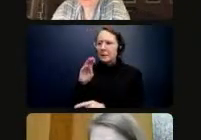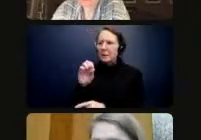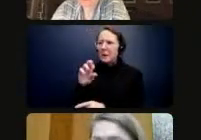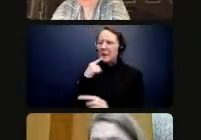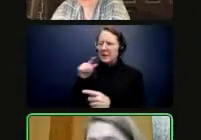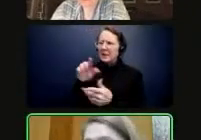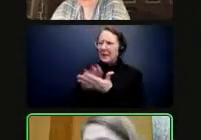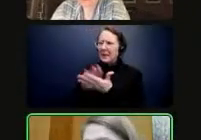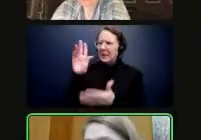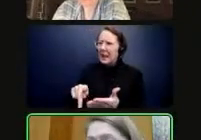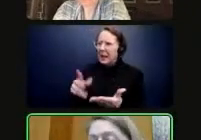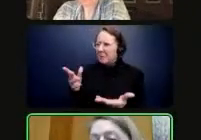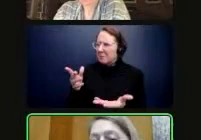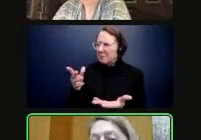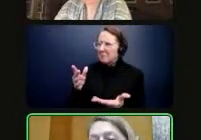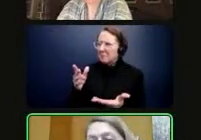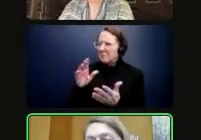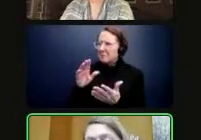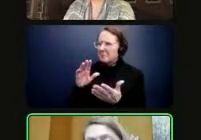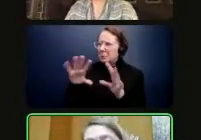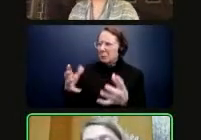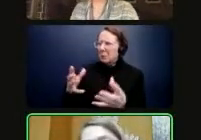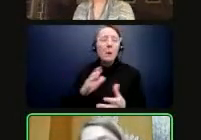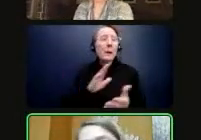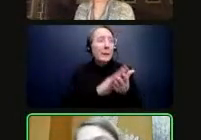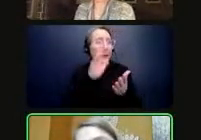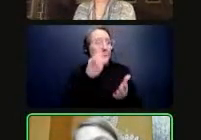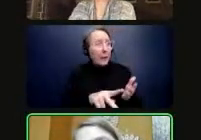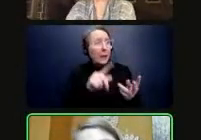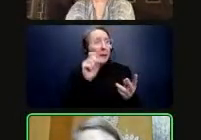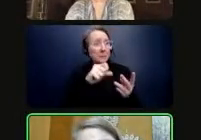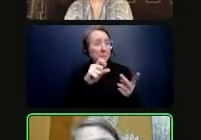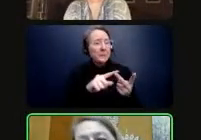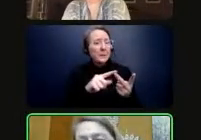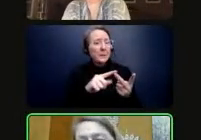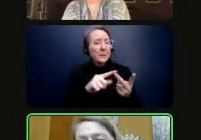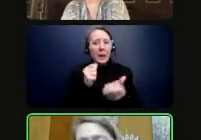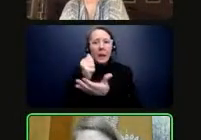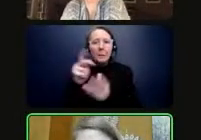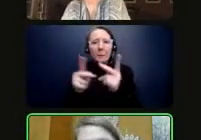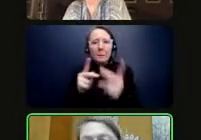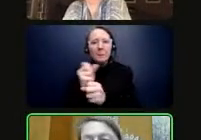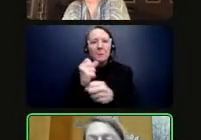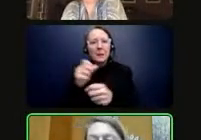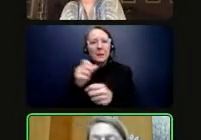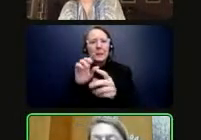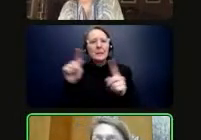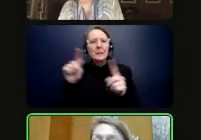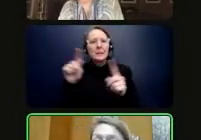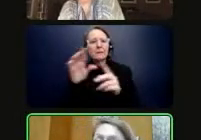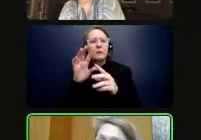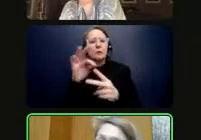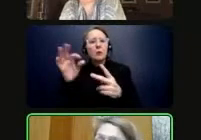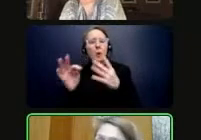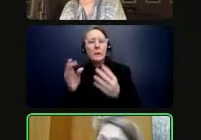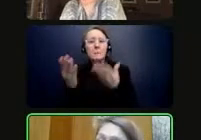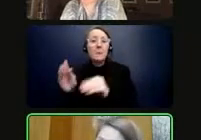it? Cleanup, assisting people with making different choices to different locations,